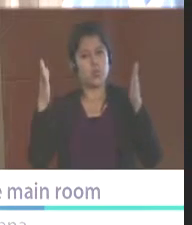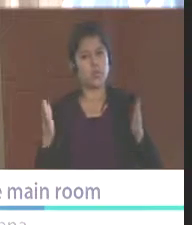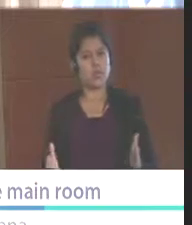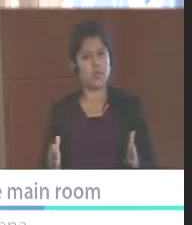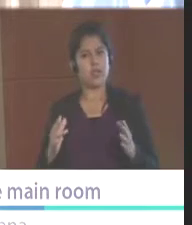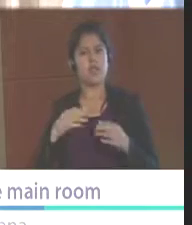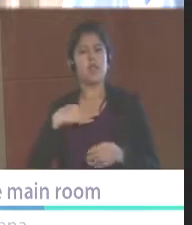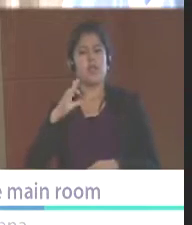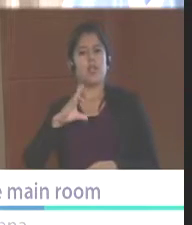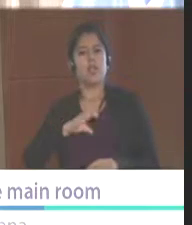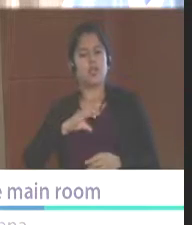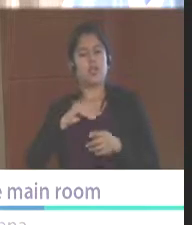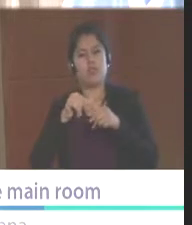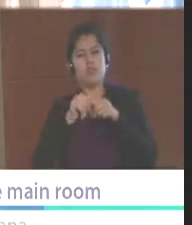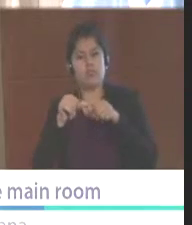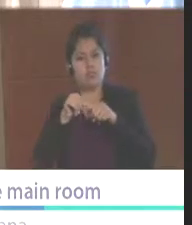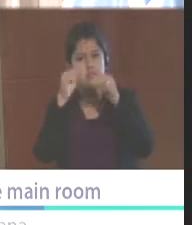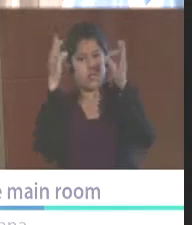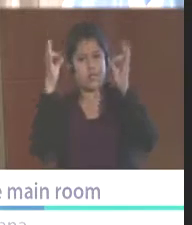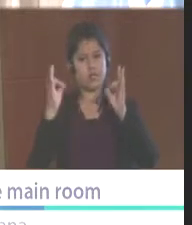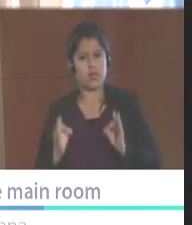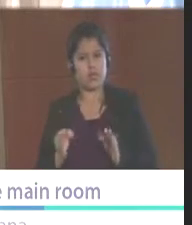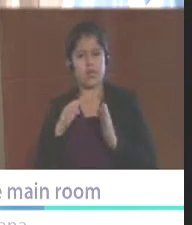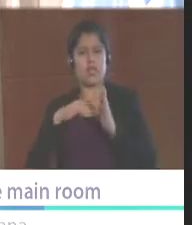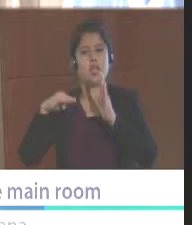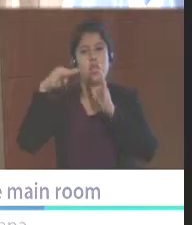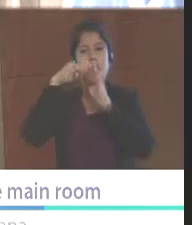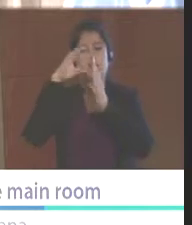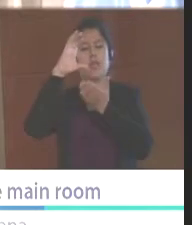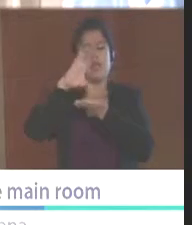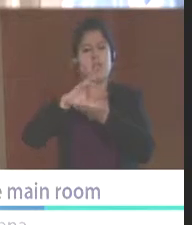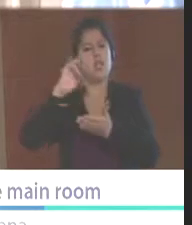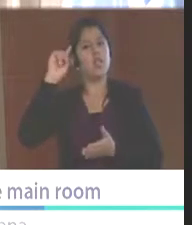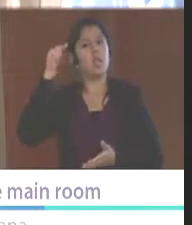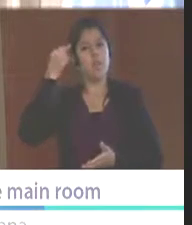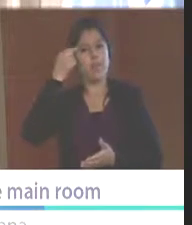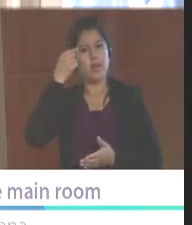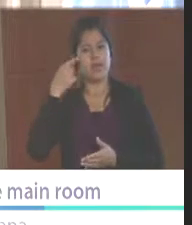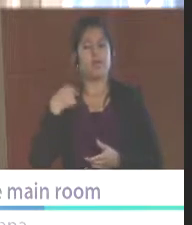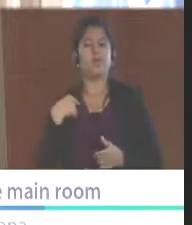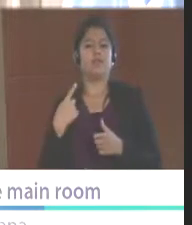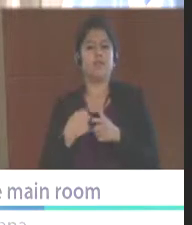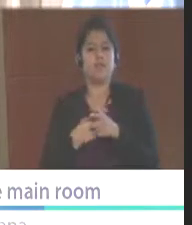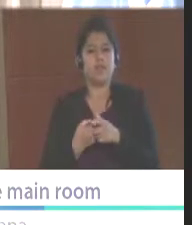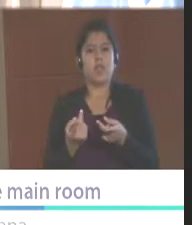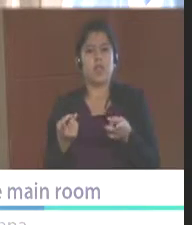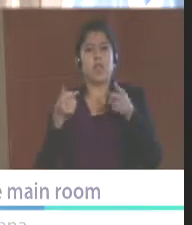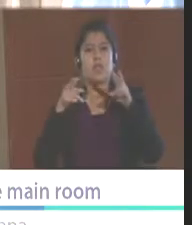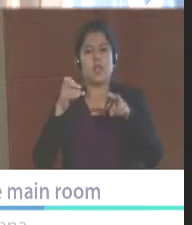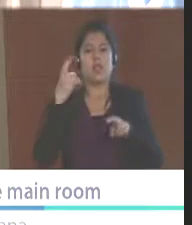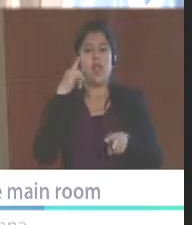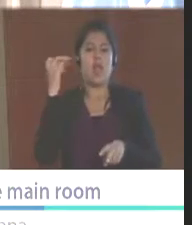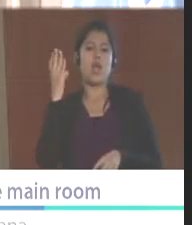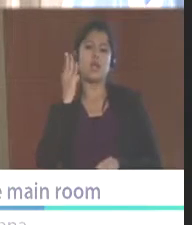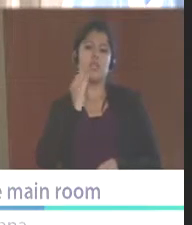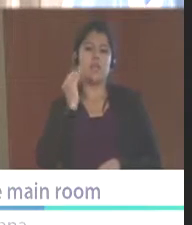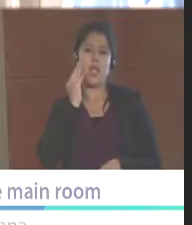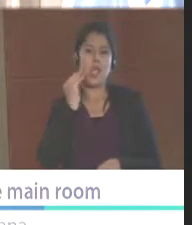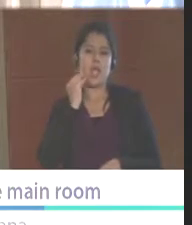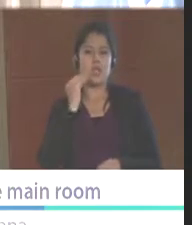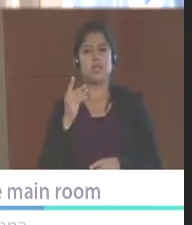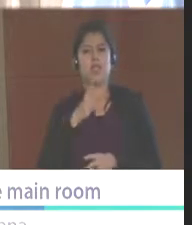of human, technical, material, and financial resources at the central government level. However,